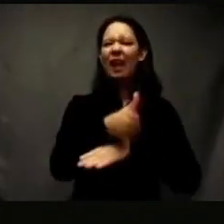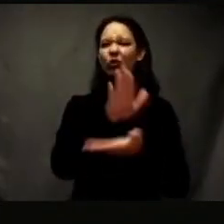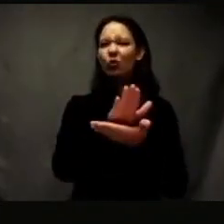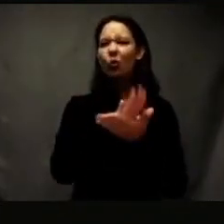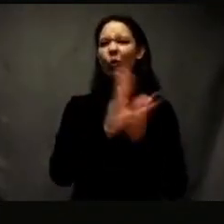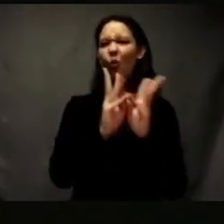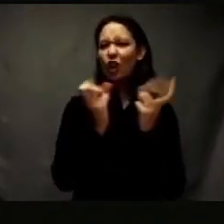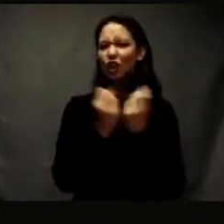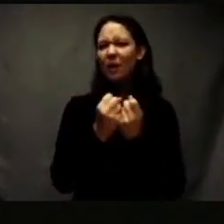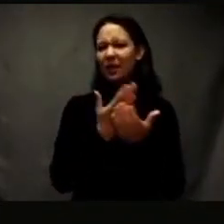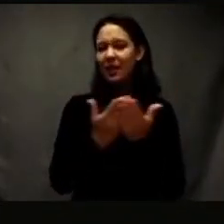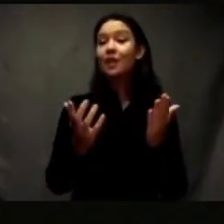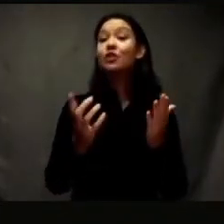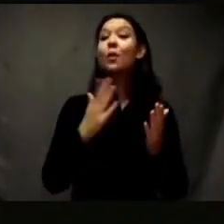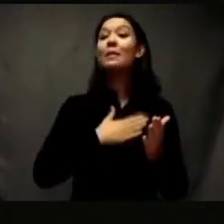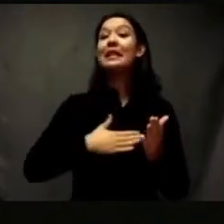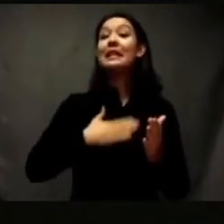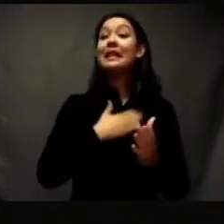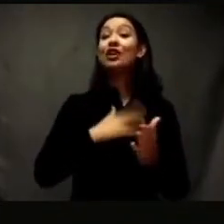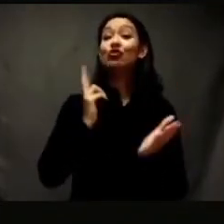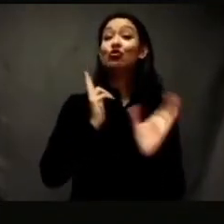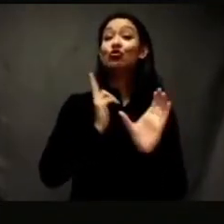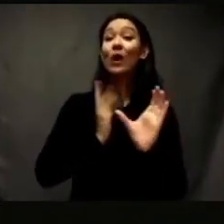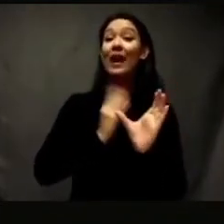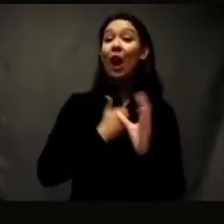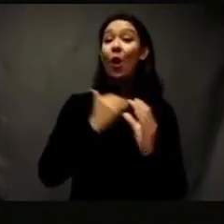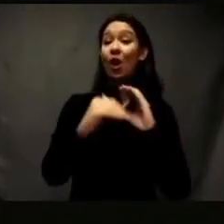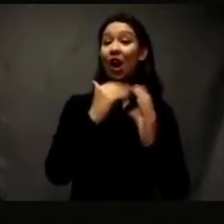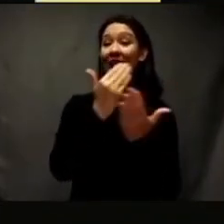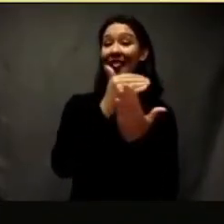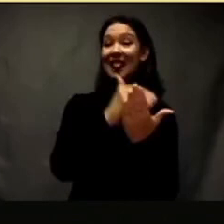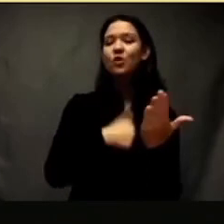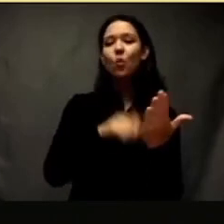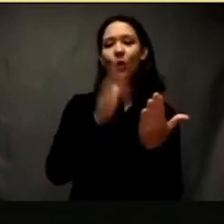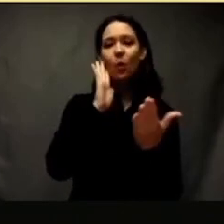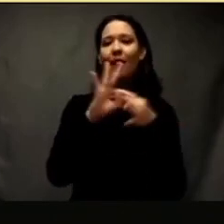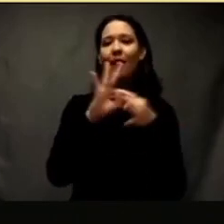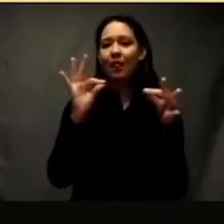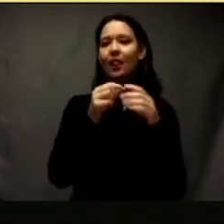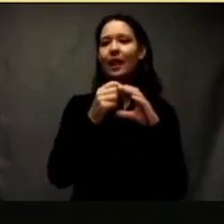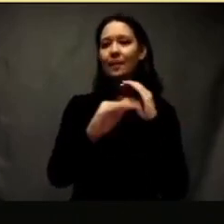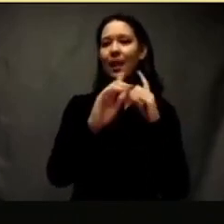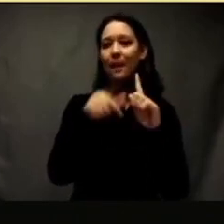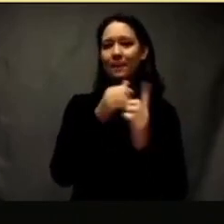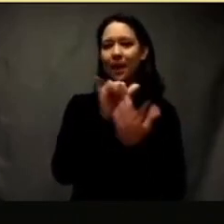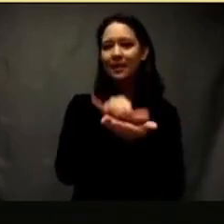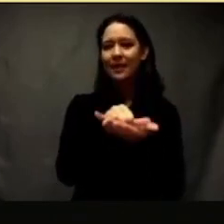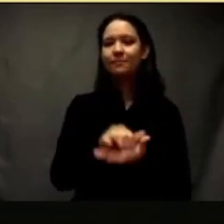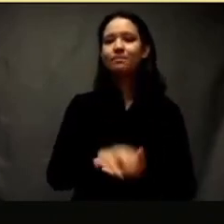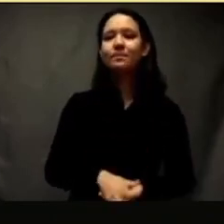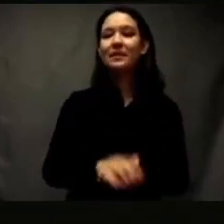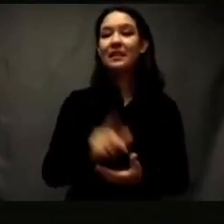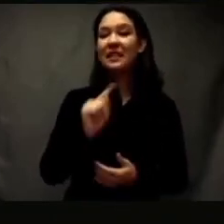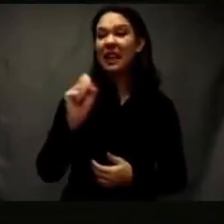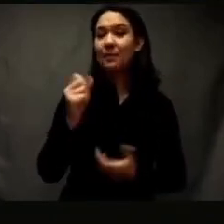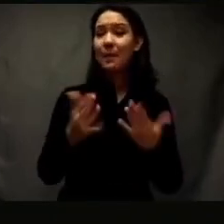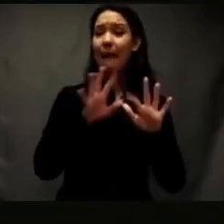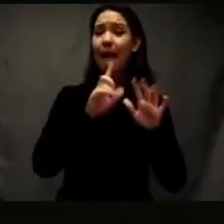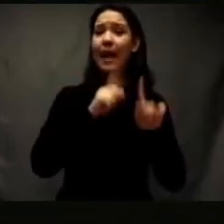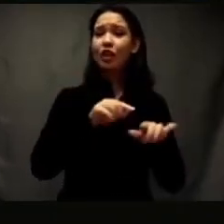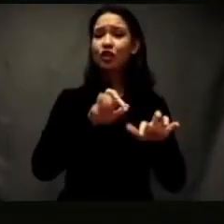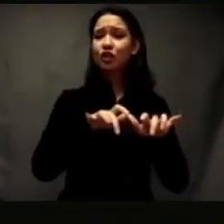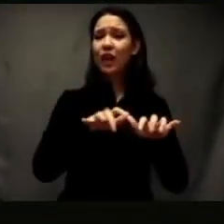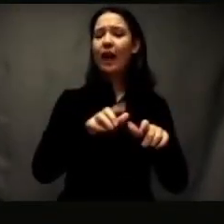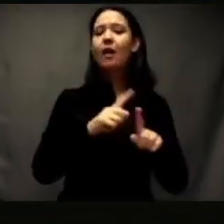certainly reach out and join our mailing lists, and we'll be messaging about that. I think, Tess, I know you answered this maybe in the chat, but was there a